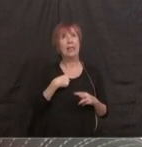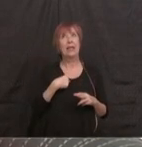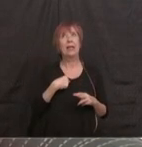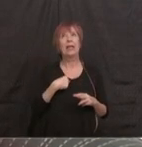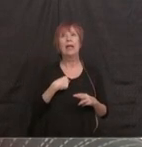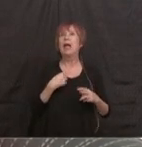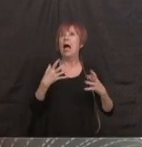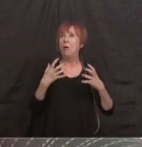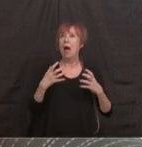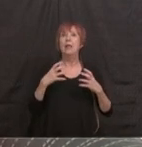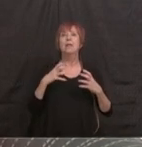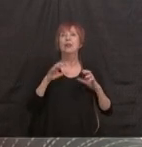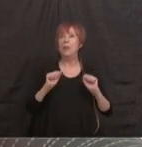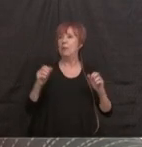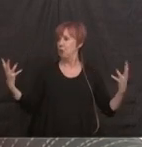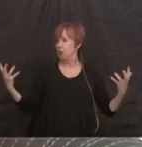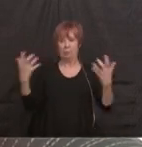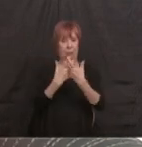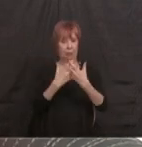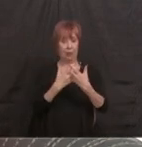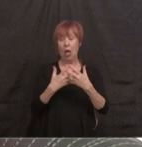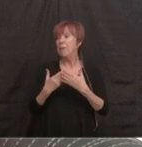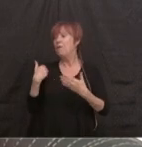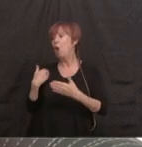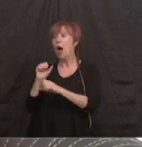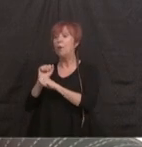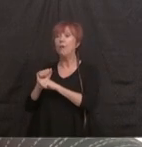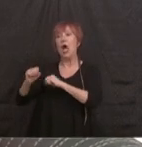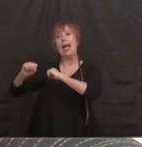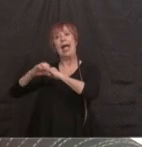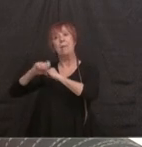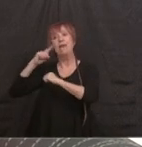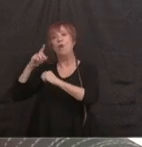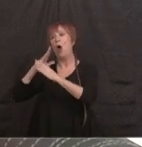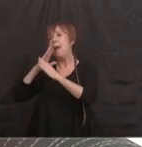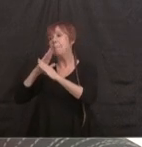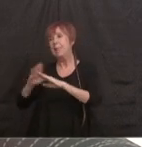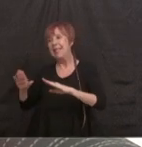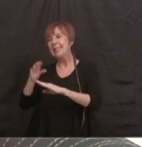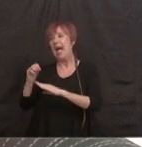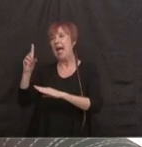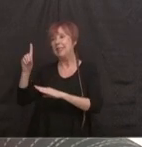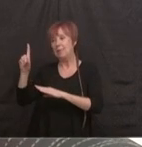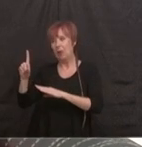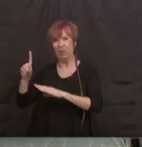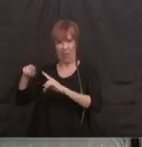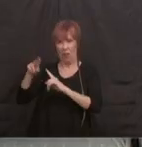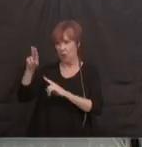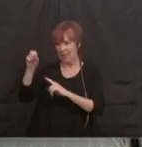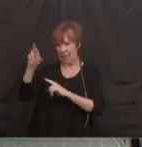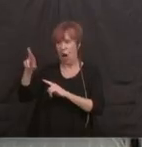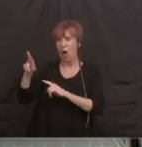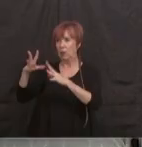want to be able to meld the two. Yeah. So when I was younger, I worked for the Campaign for Peace and Democracy, which was when the Soviet Union was breaking up in the